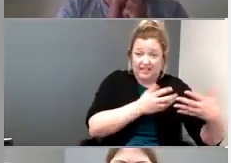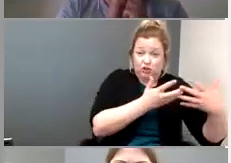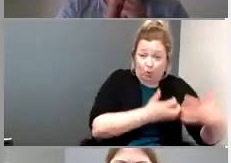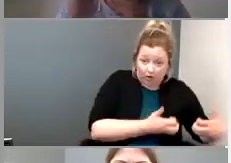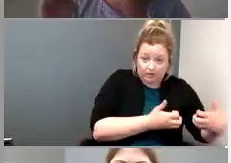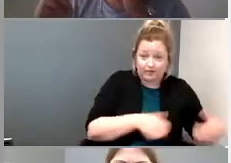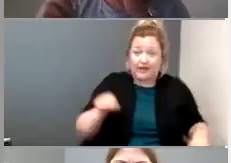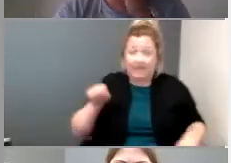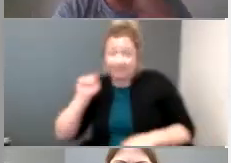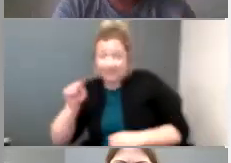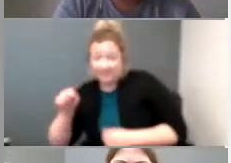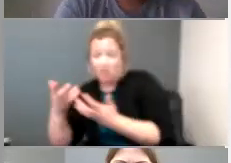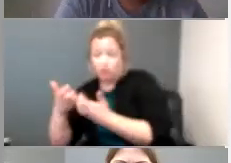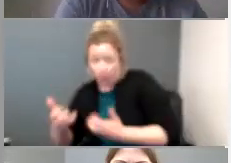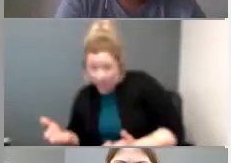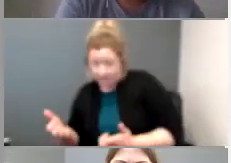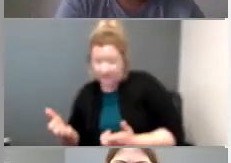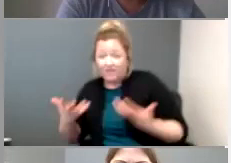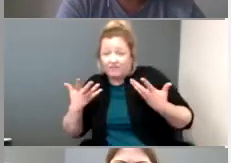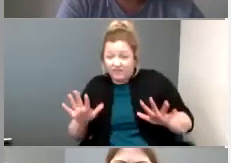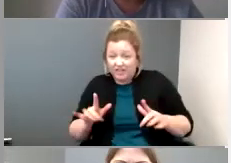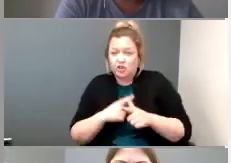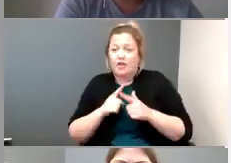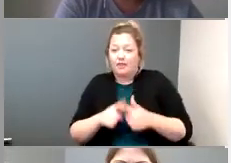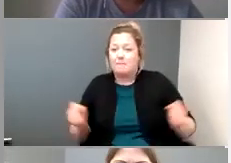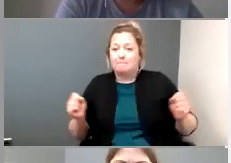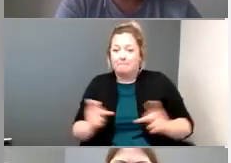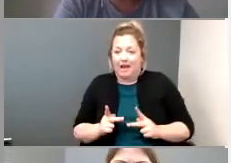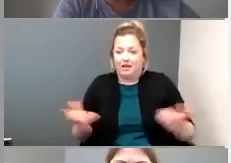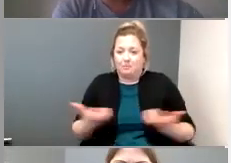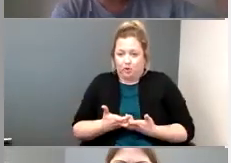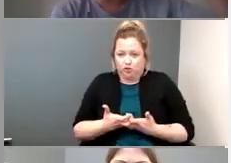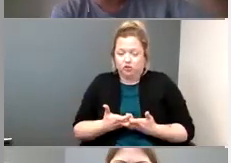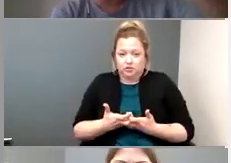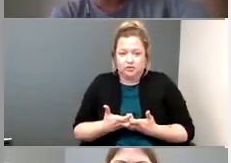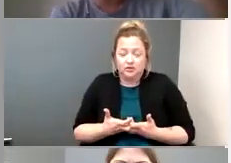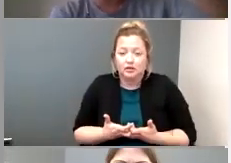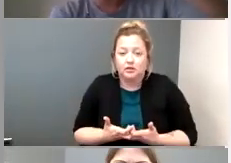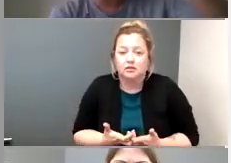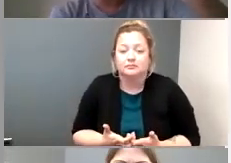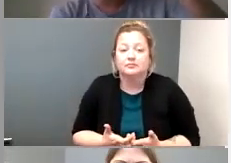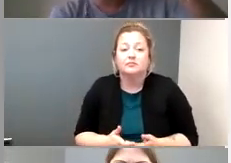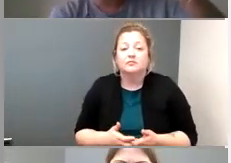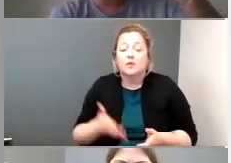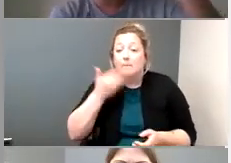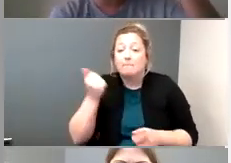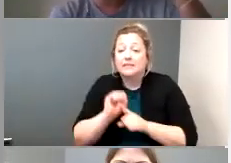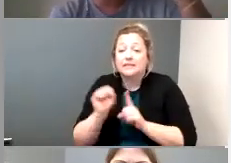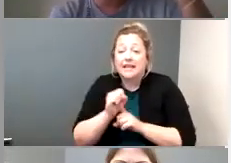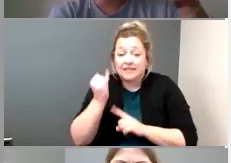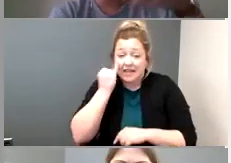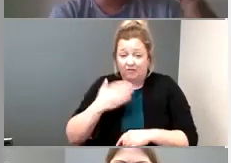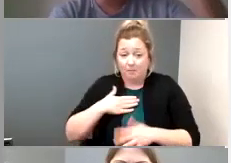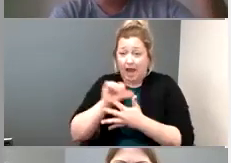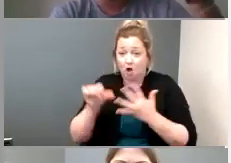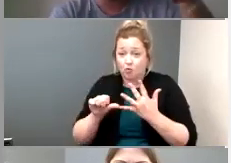them together, right? And then the base case of this is if my array just has the single element, then that